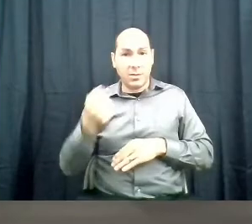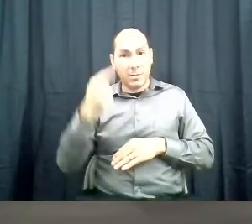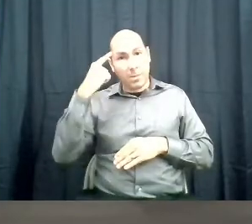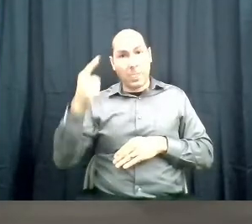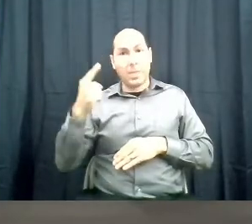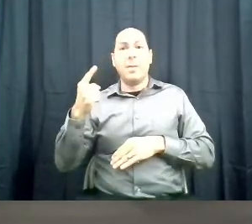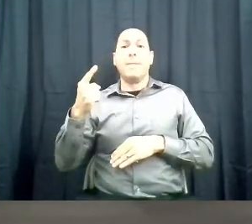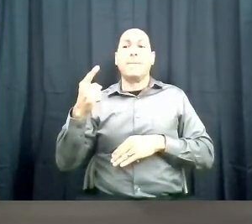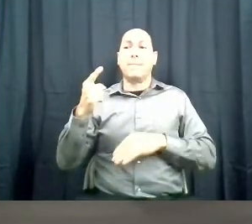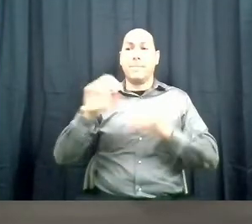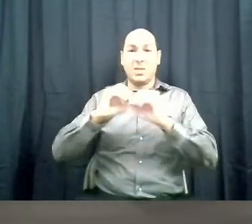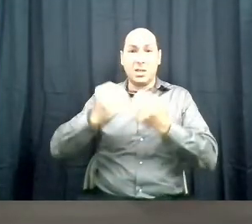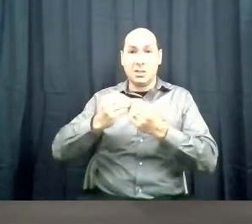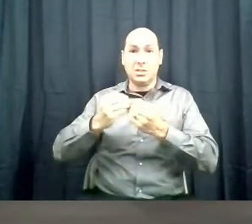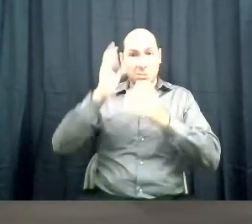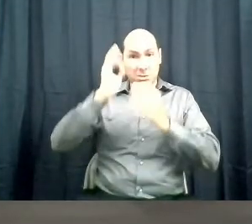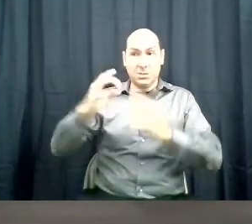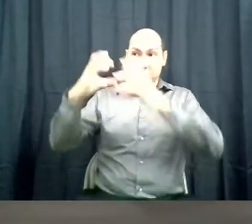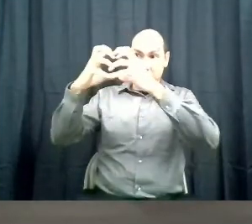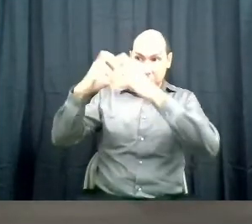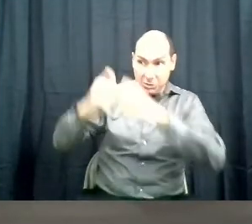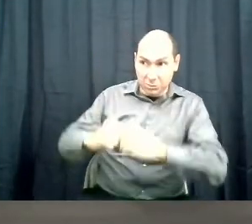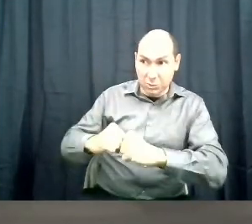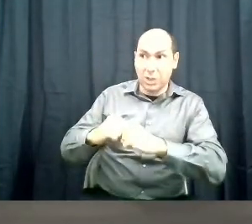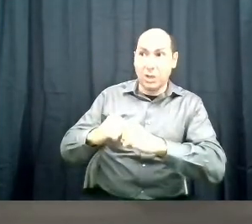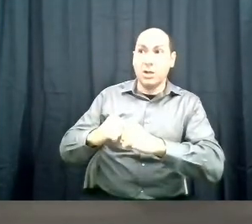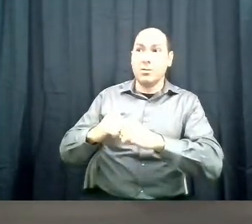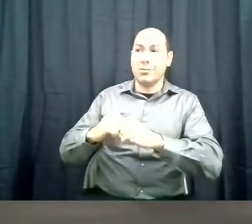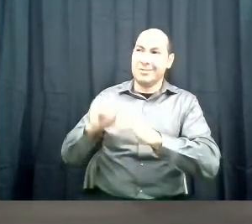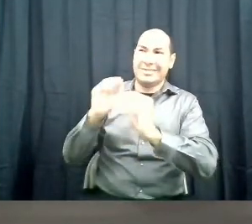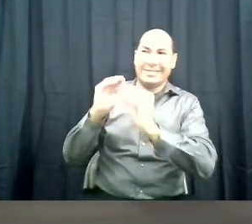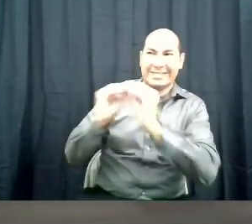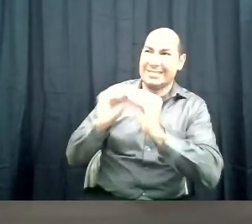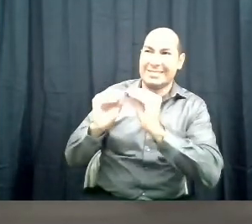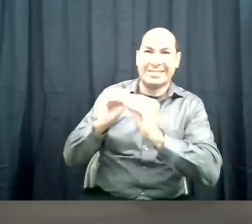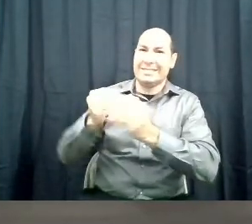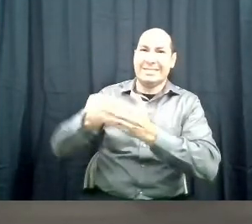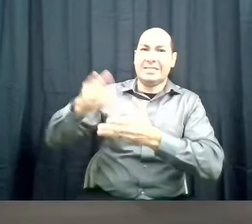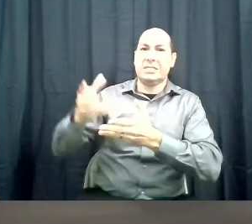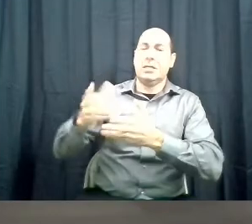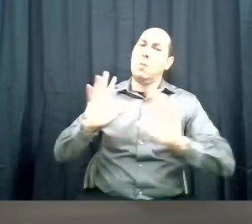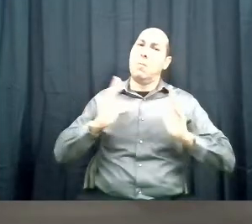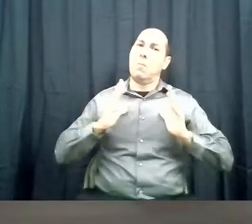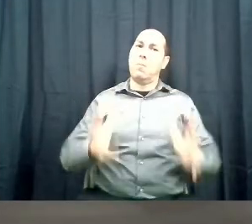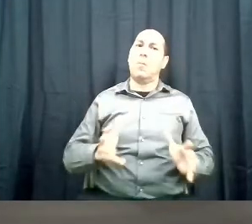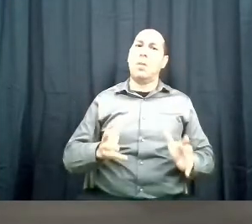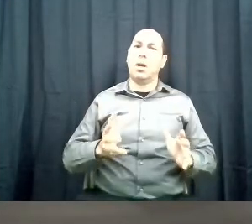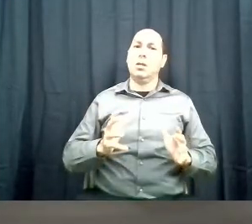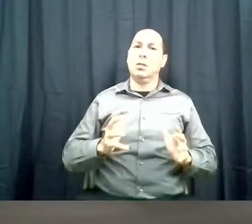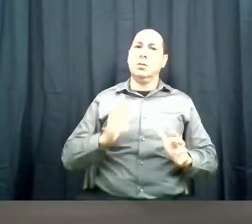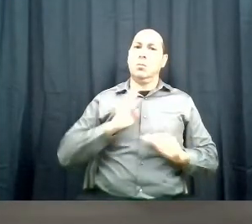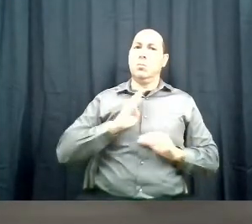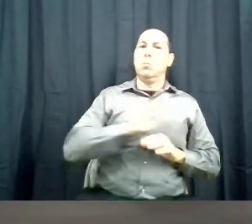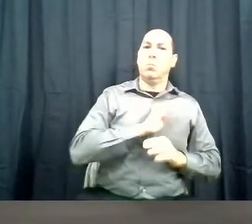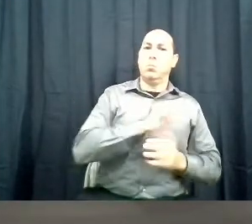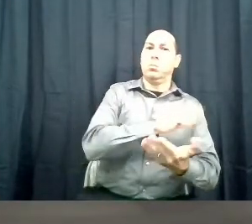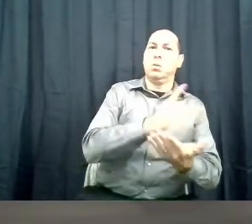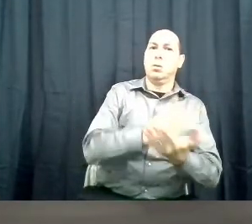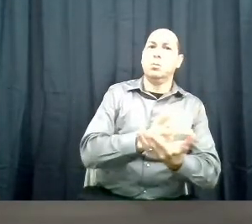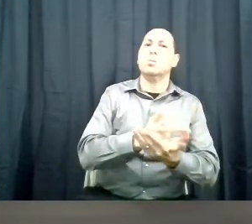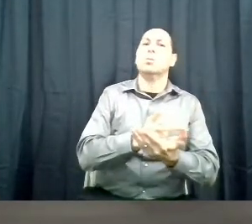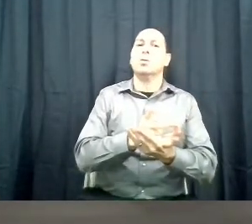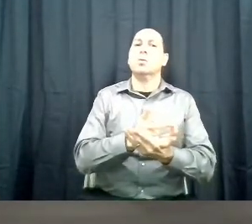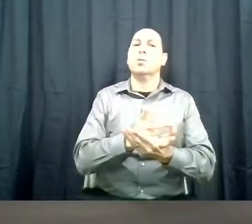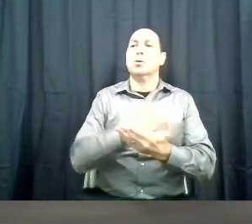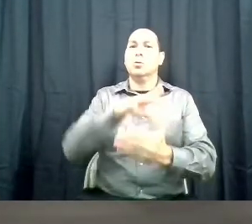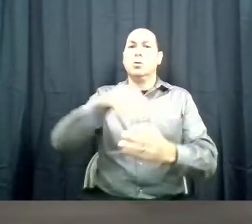building than to repair and rebuild it, then so be it. The budget that the board certified, for example, included the demolition of